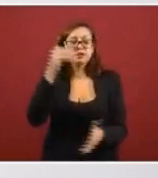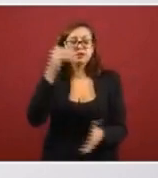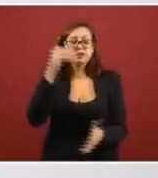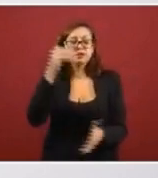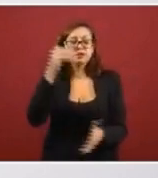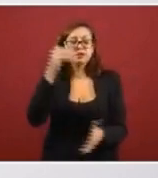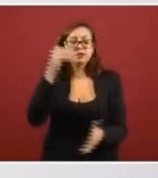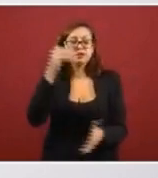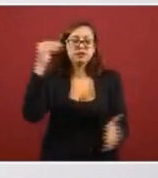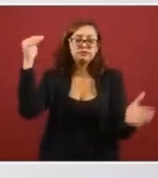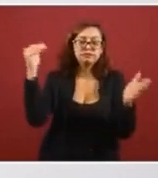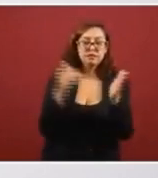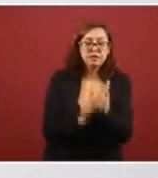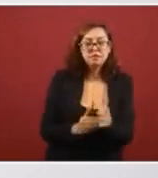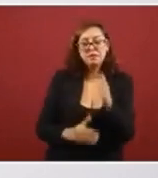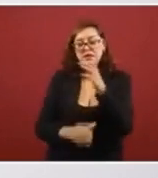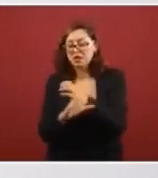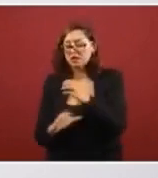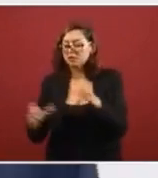free